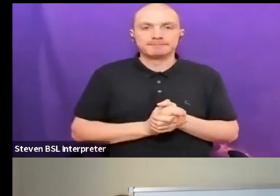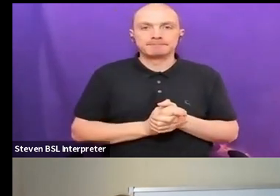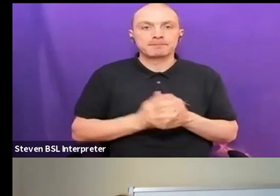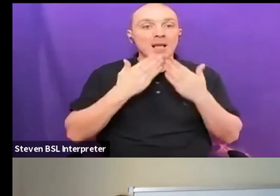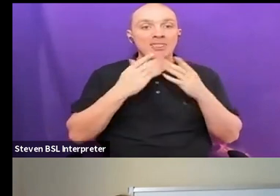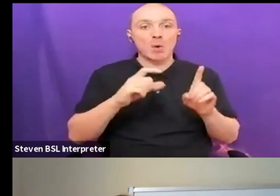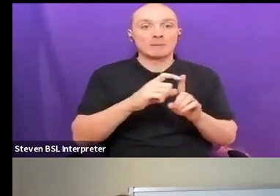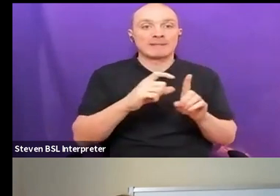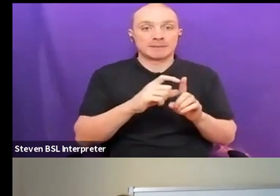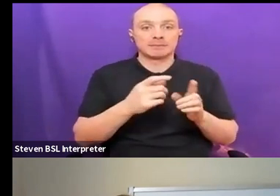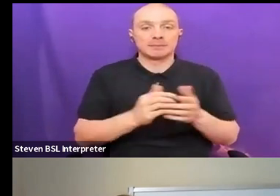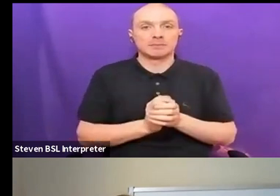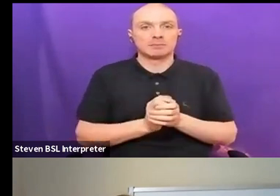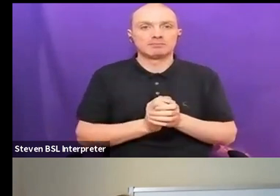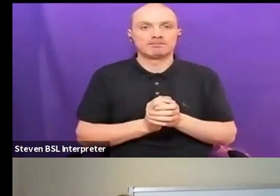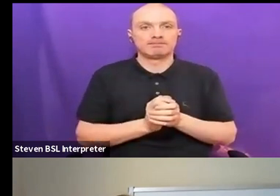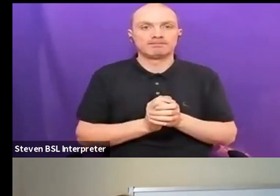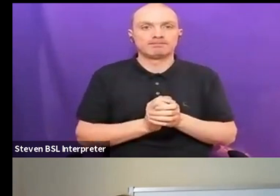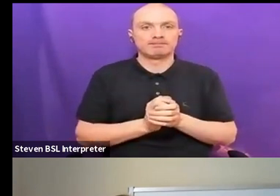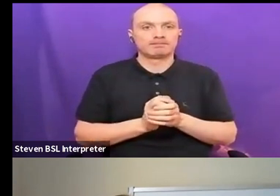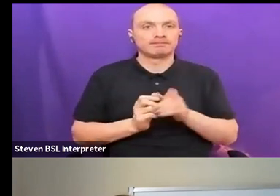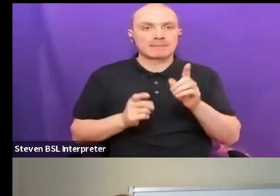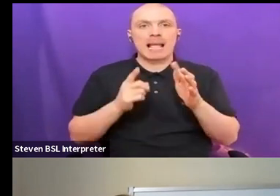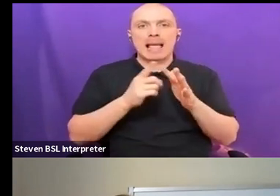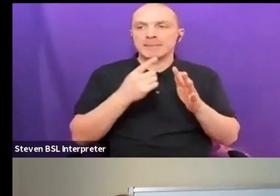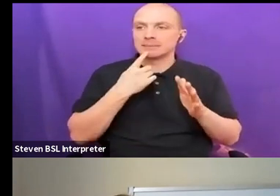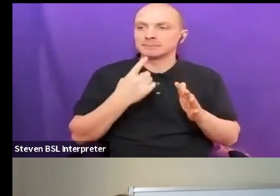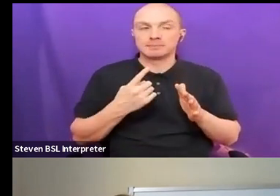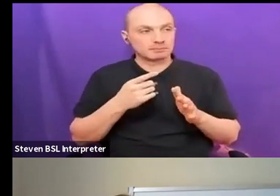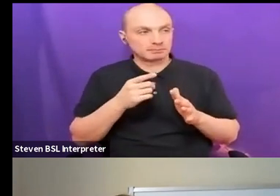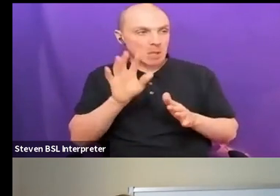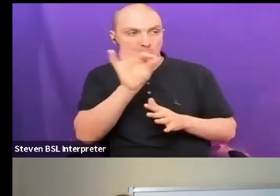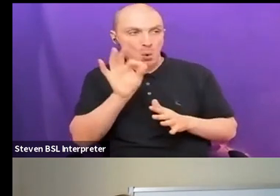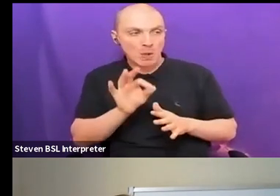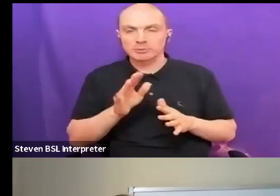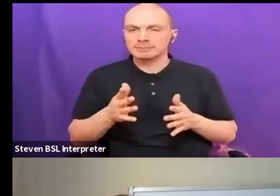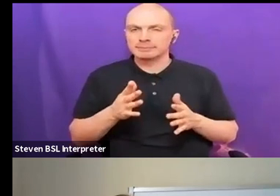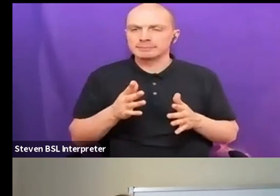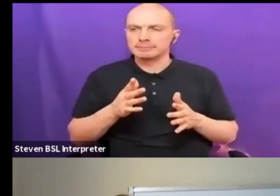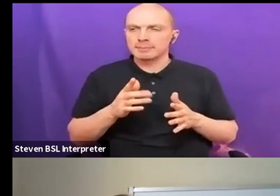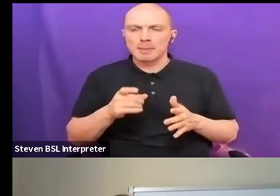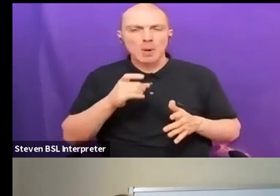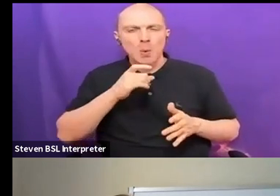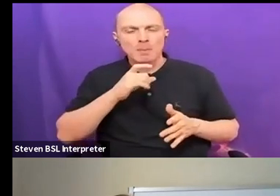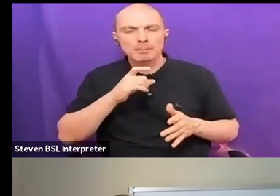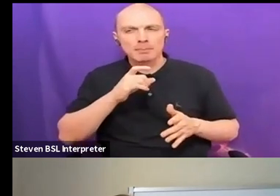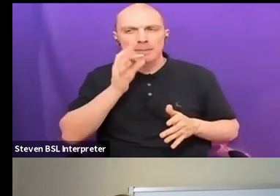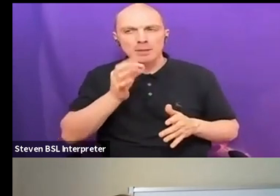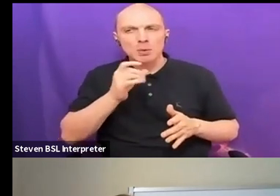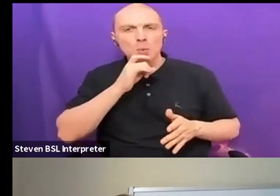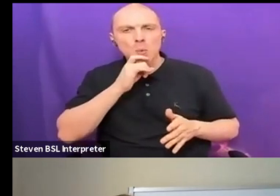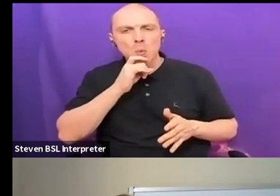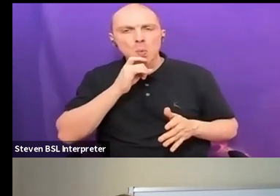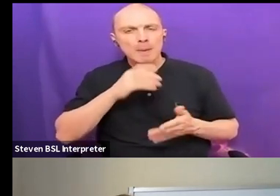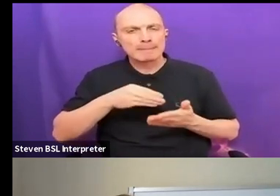I suppose that one of the other key questions around 20-minute neighbourhoods is who is responsible for driving these forward, and who's going to pay